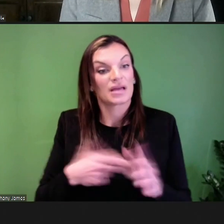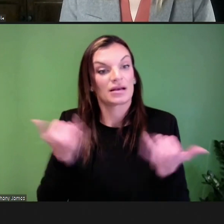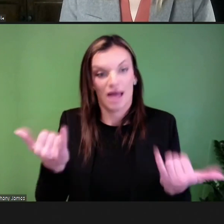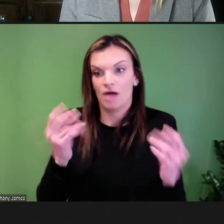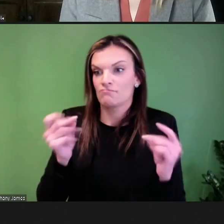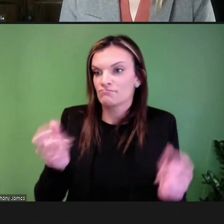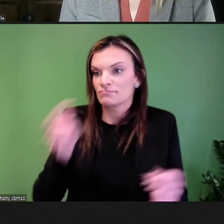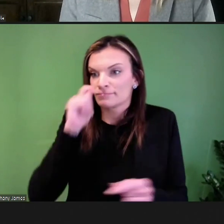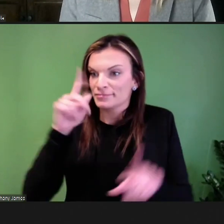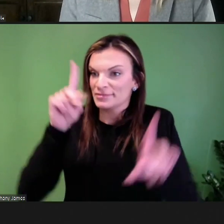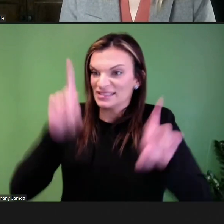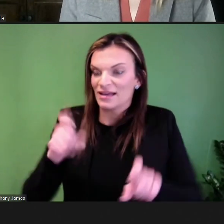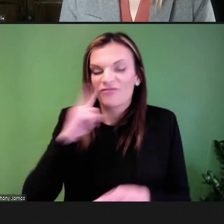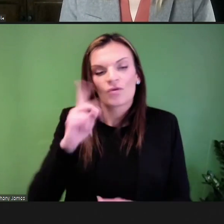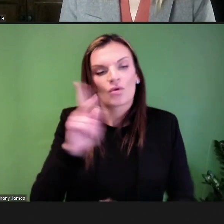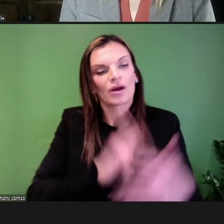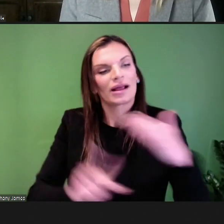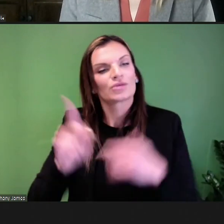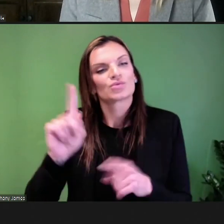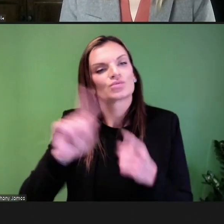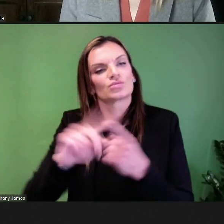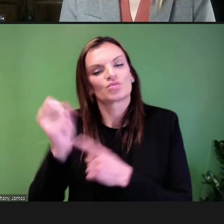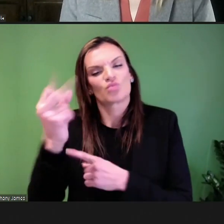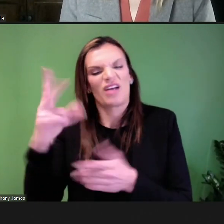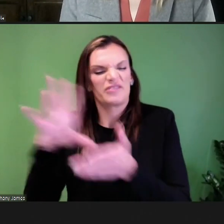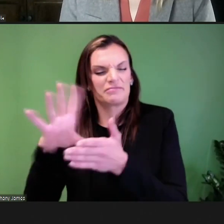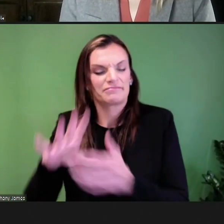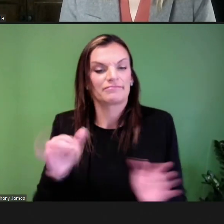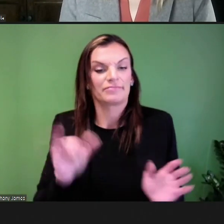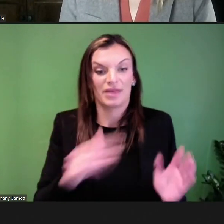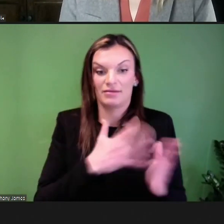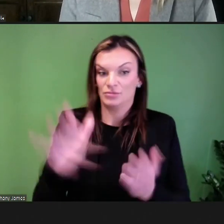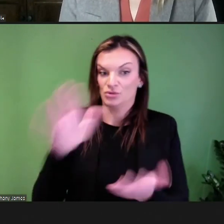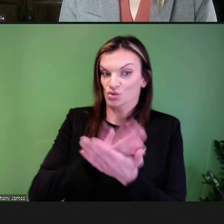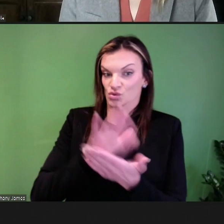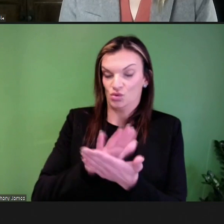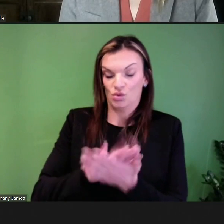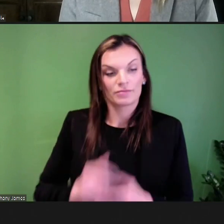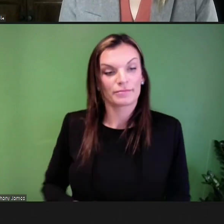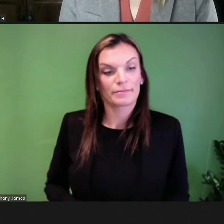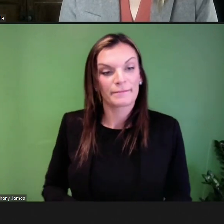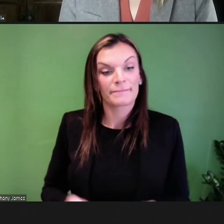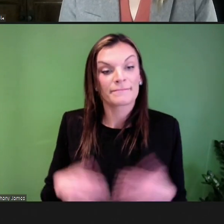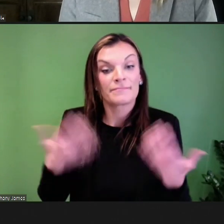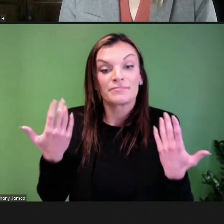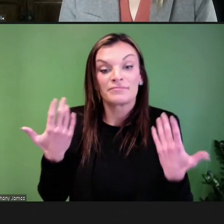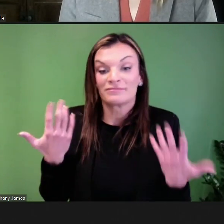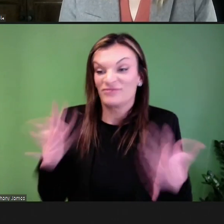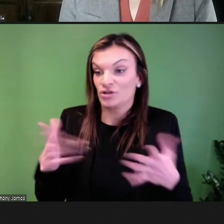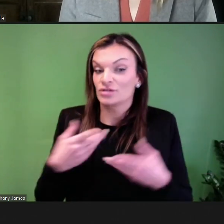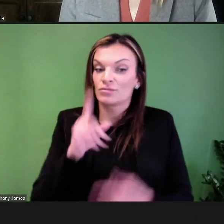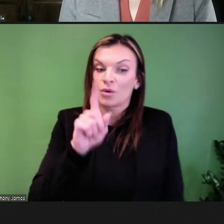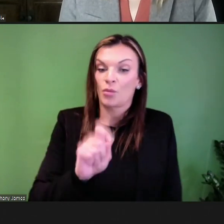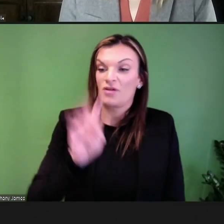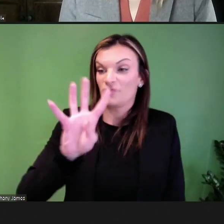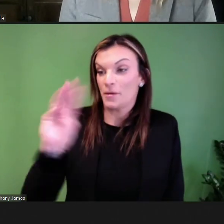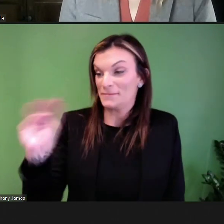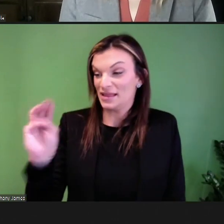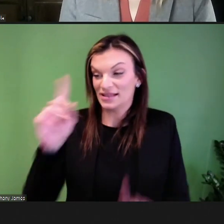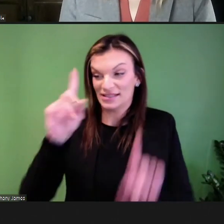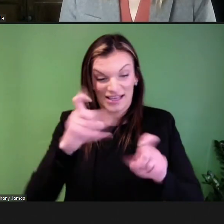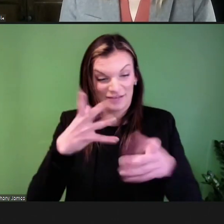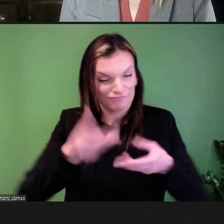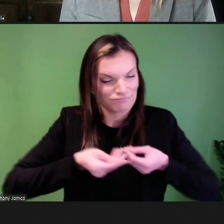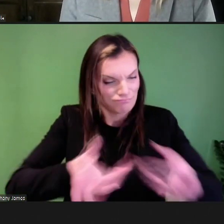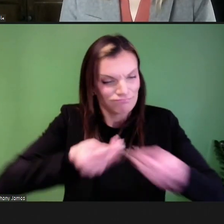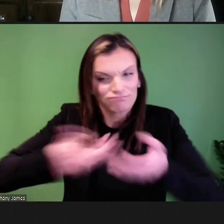K-12 schools. Over 1.4 million antigen tests have been distributed to schools since 2020, and already this